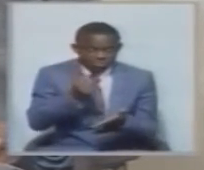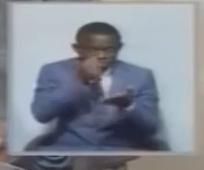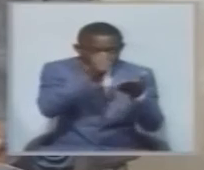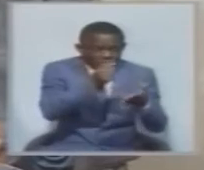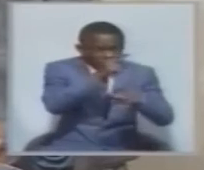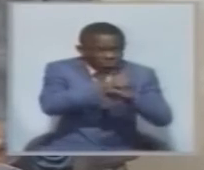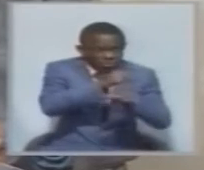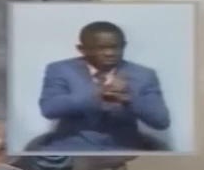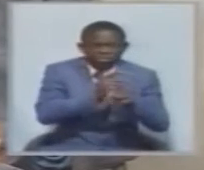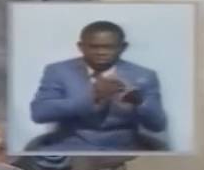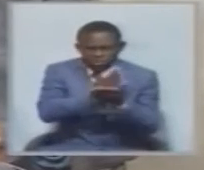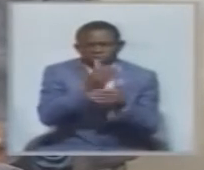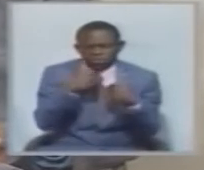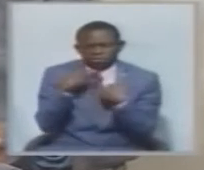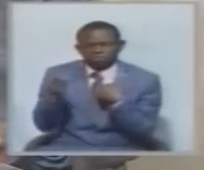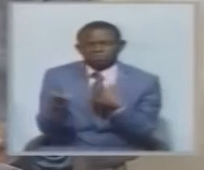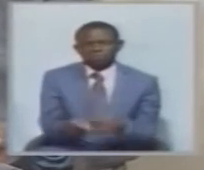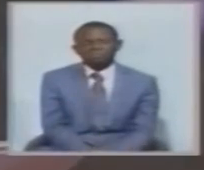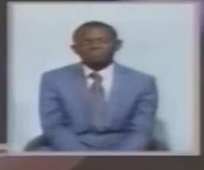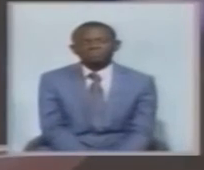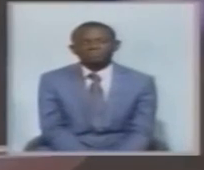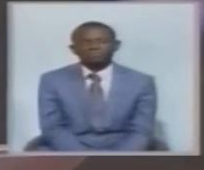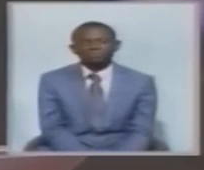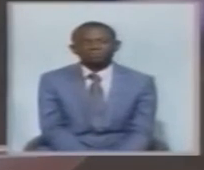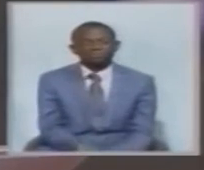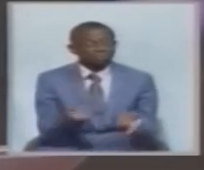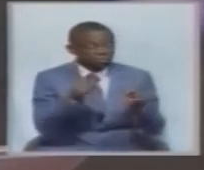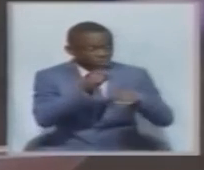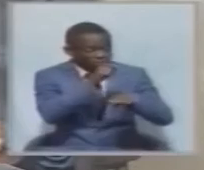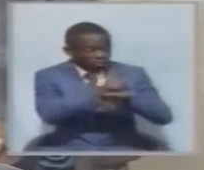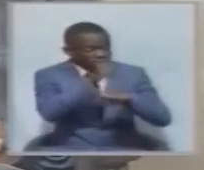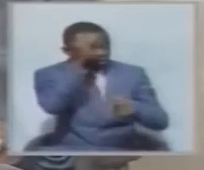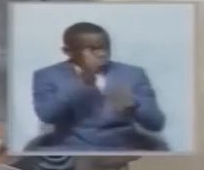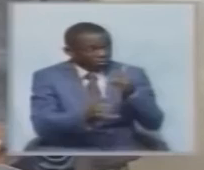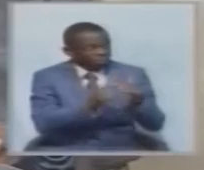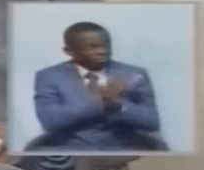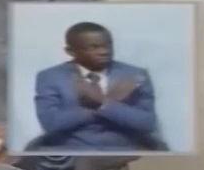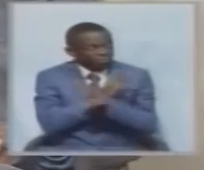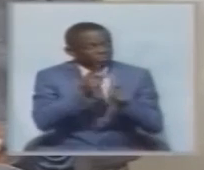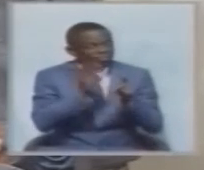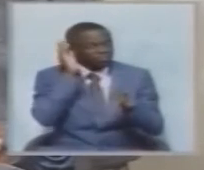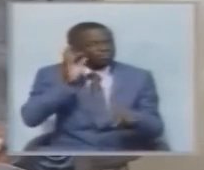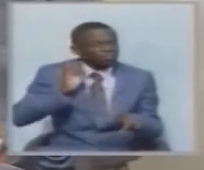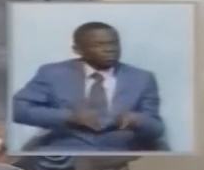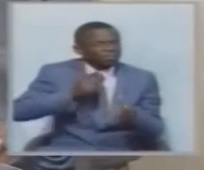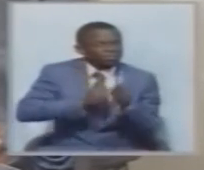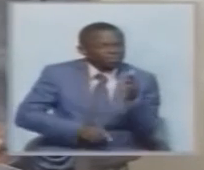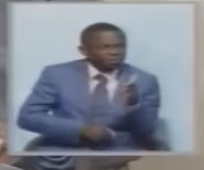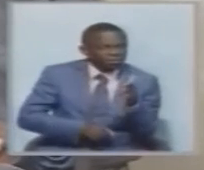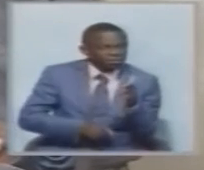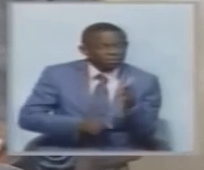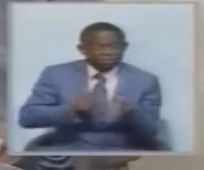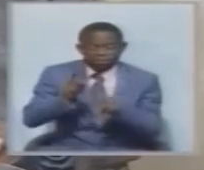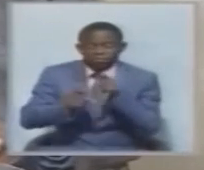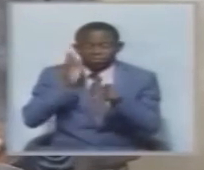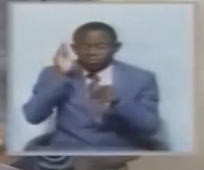particular project. When it is done, what do Zambians expect to see? Like I said, it will create employment,